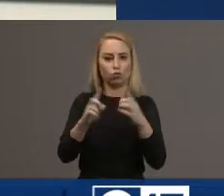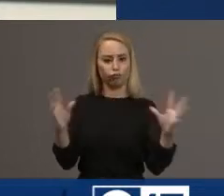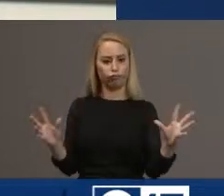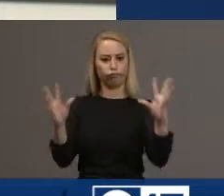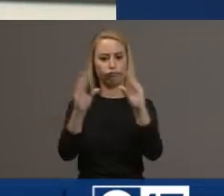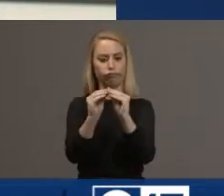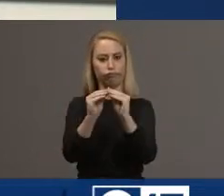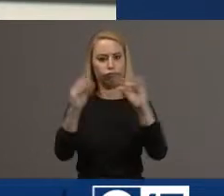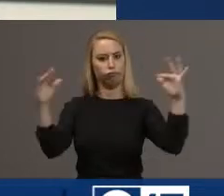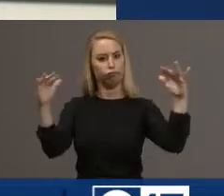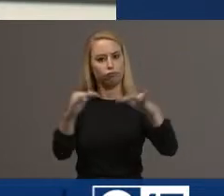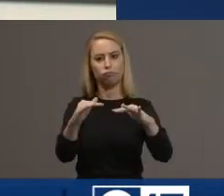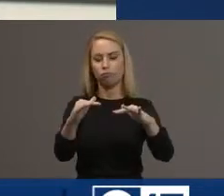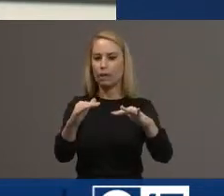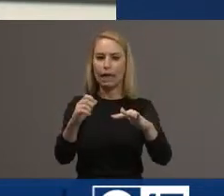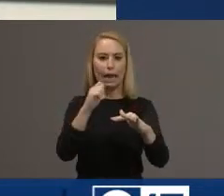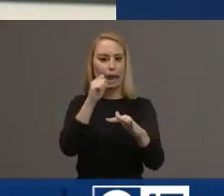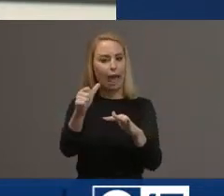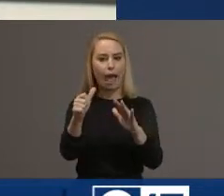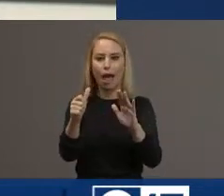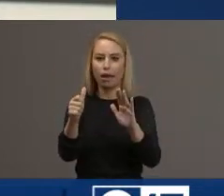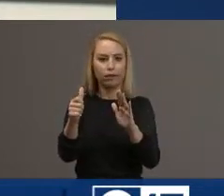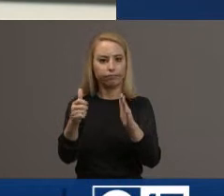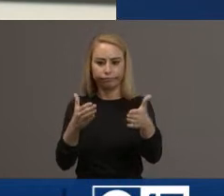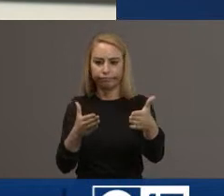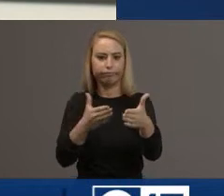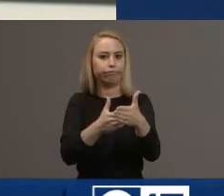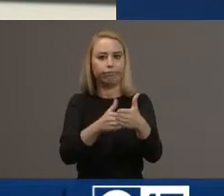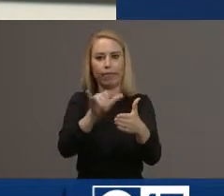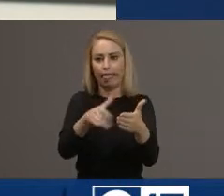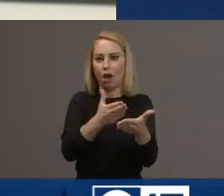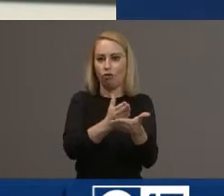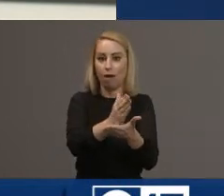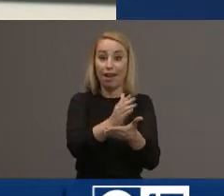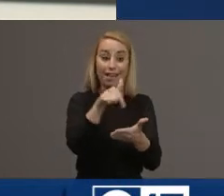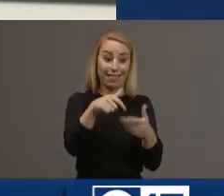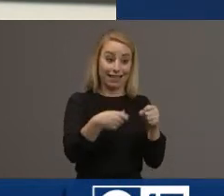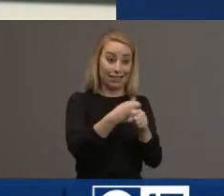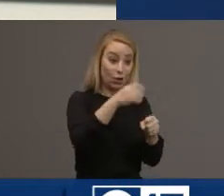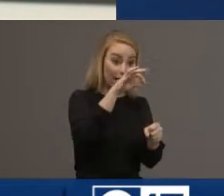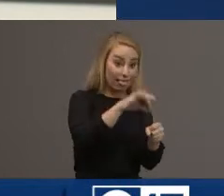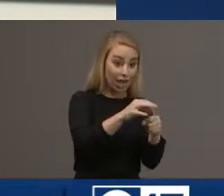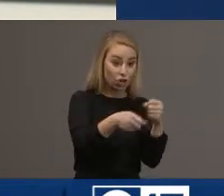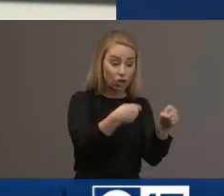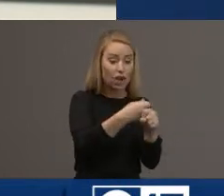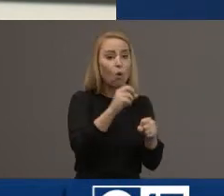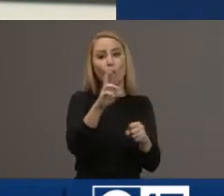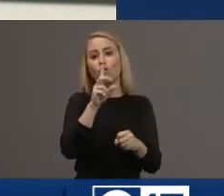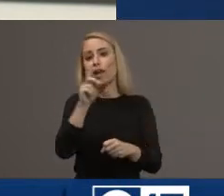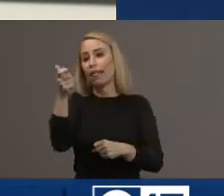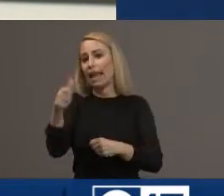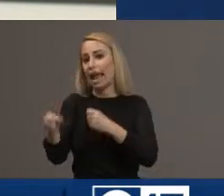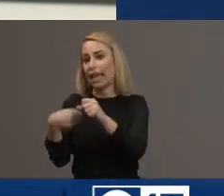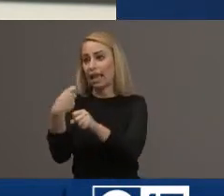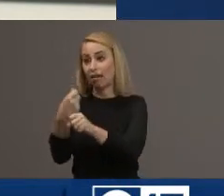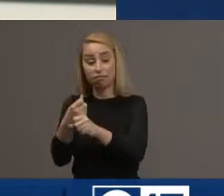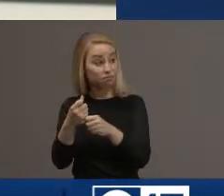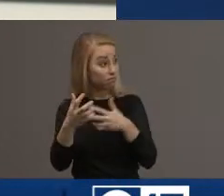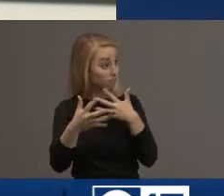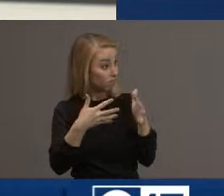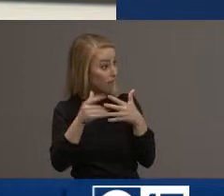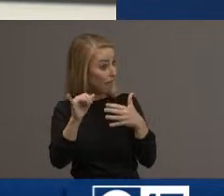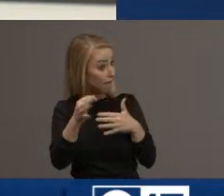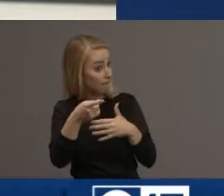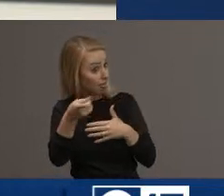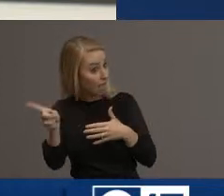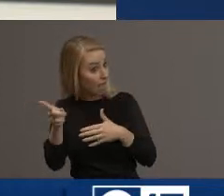be infringed in an election year or any year in the state of Arizona. Even at the cost of them getting sick or other